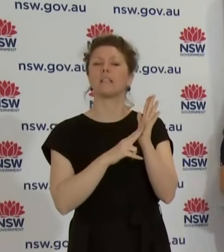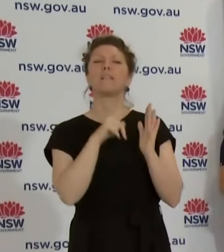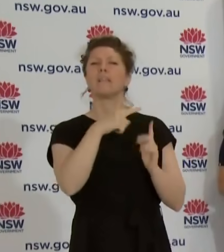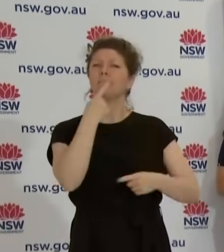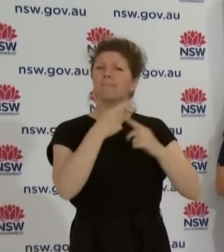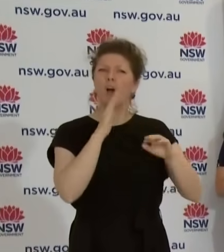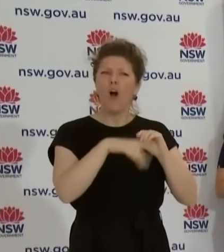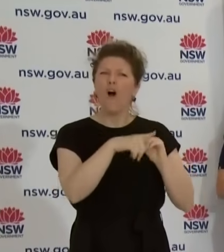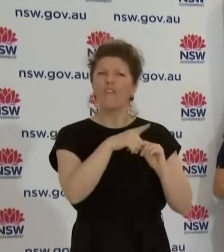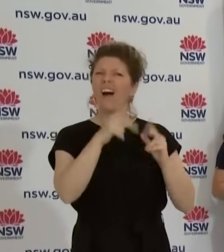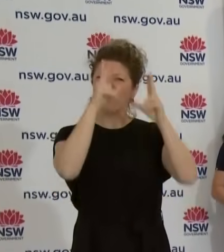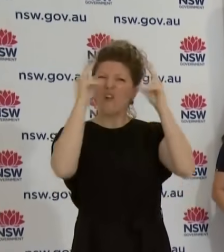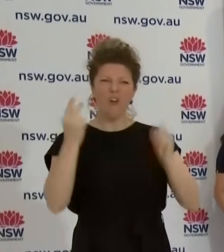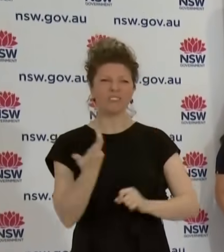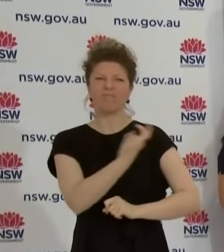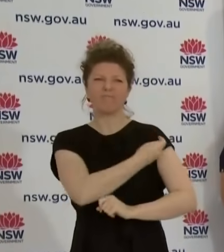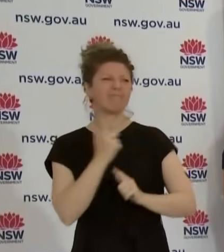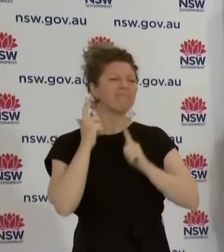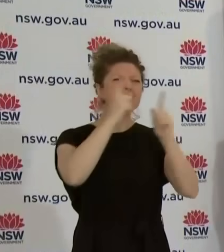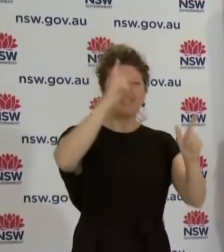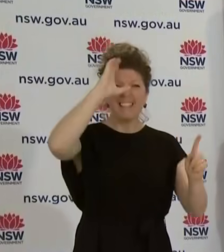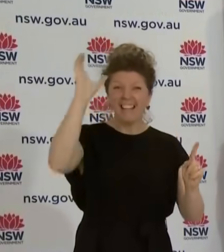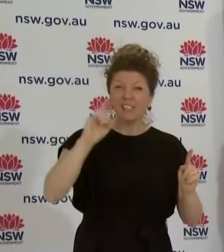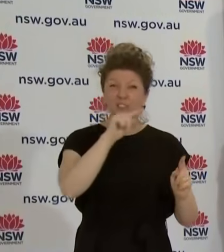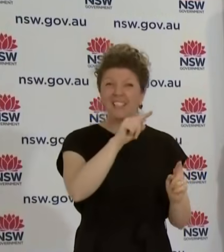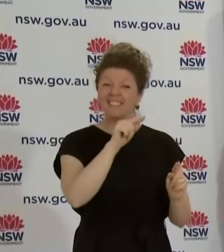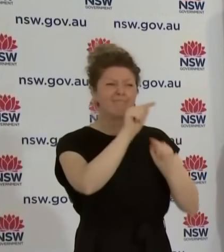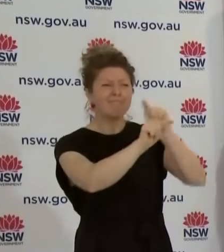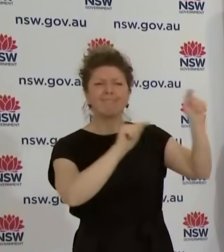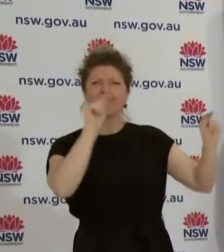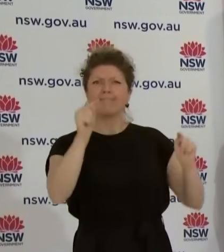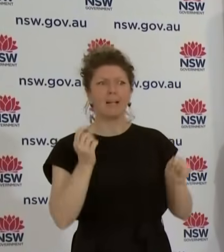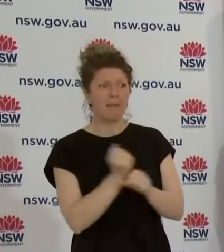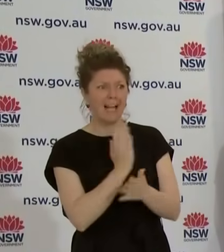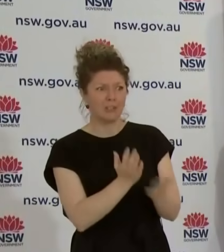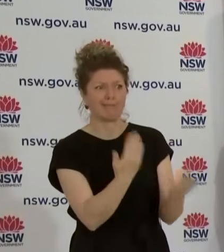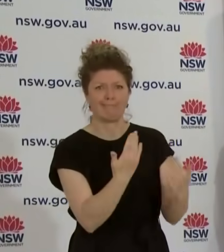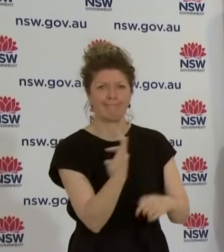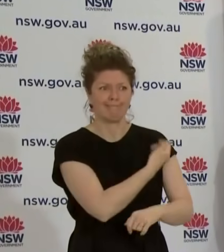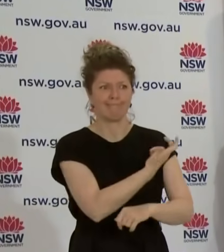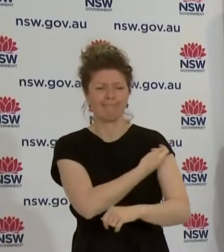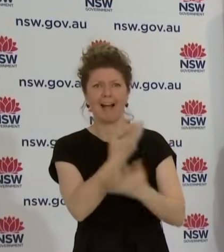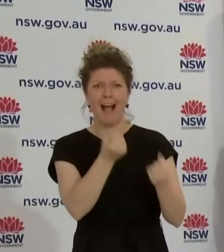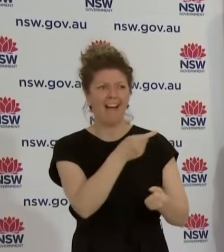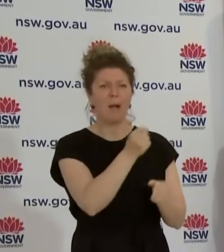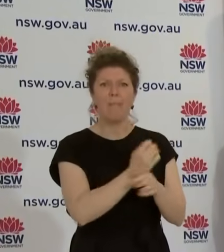important outreach program for vulnerable communities as an example of how we need everybody to catch up to the state average